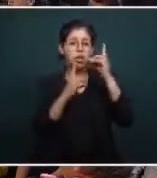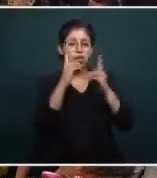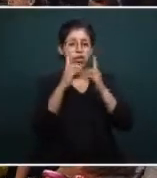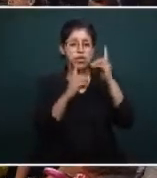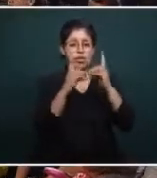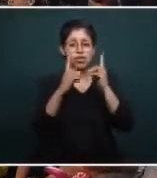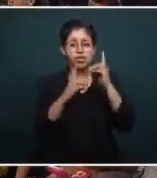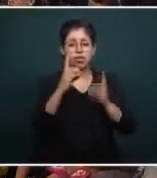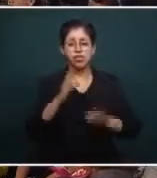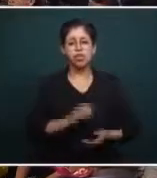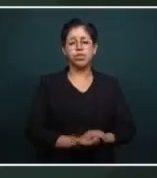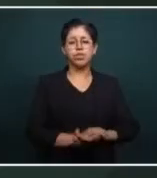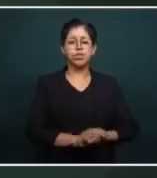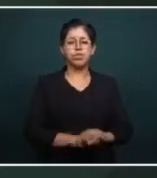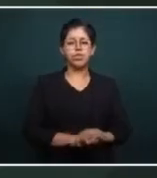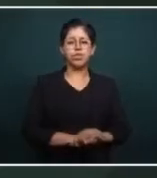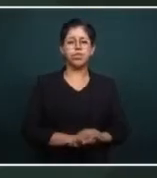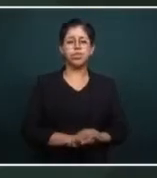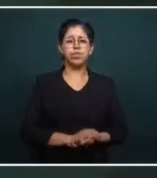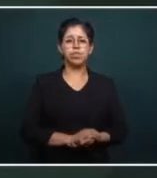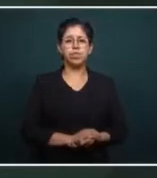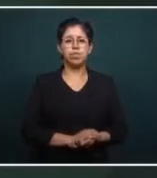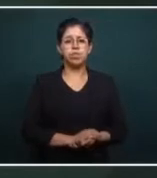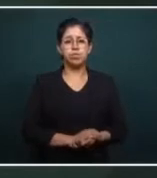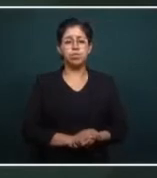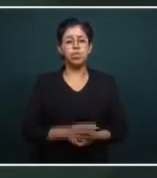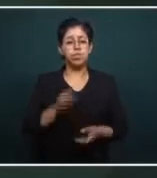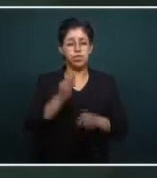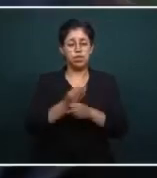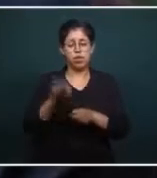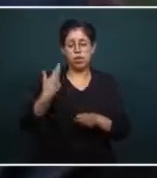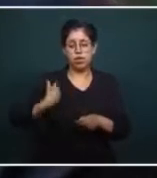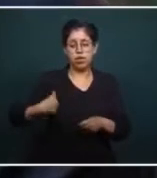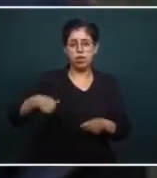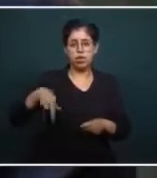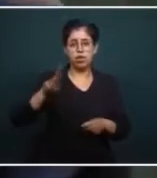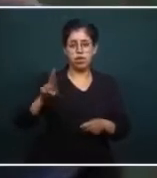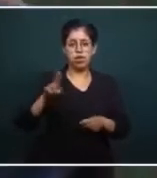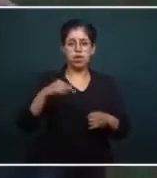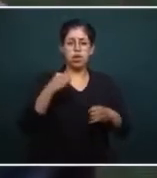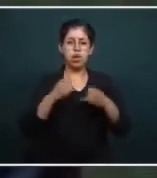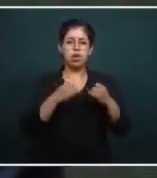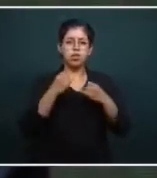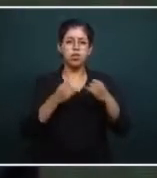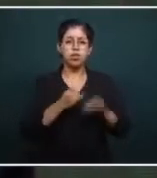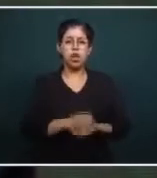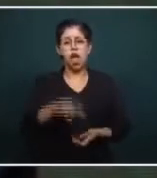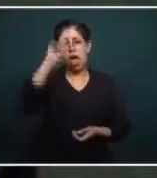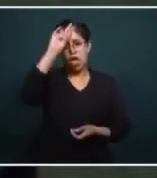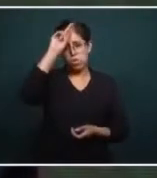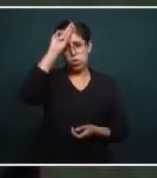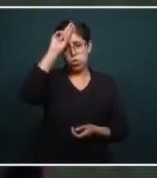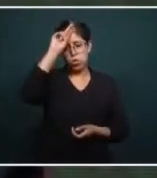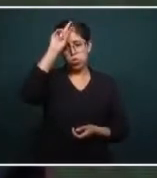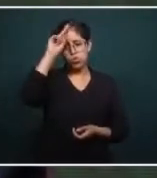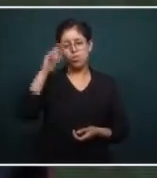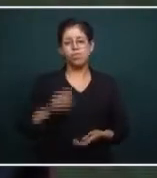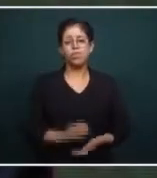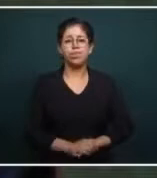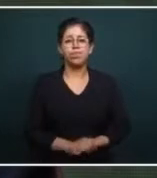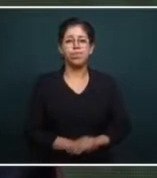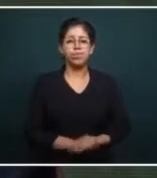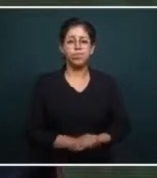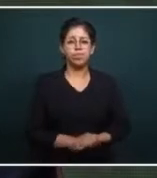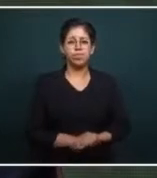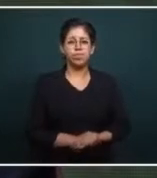los deportistas for que these nos están sports people that are representing ahora us en Perú, now in en los Peru Panamericanos. in the Pan American Entonces,